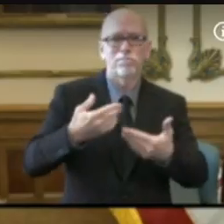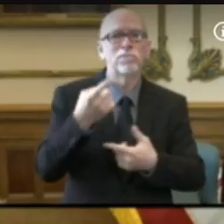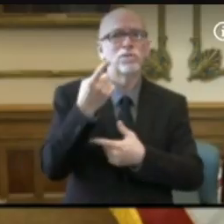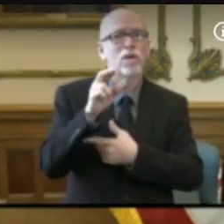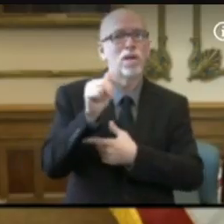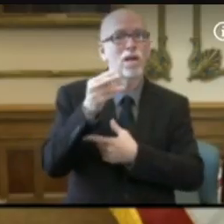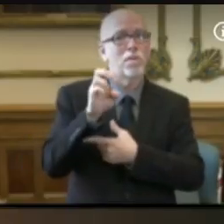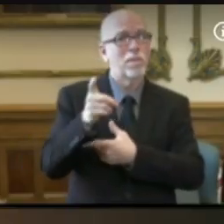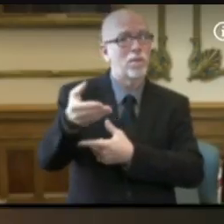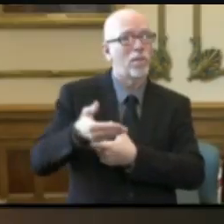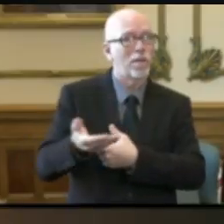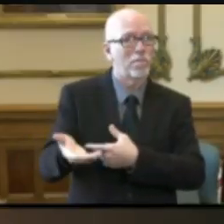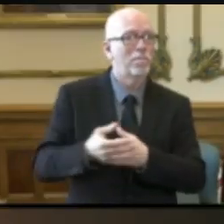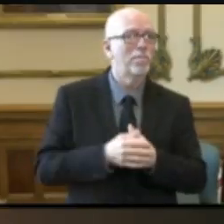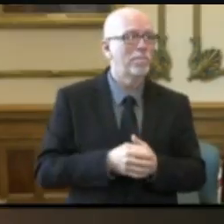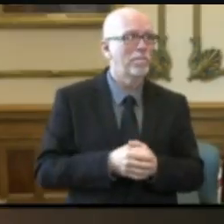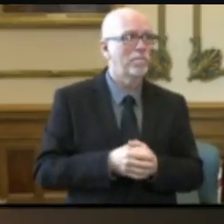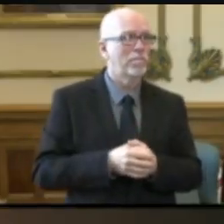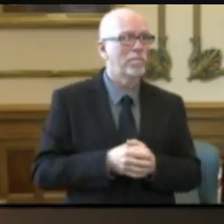Dr. Ahmed.